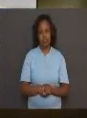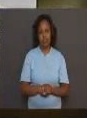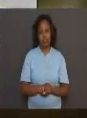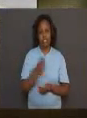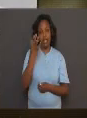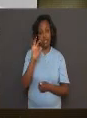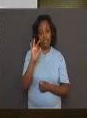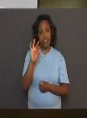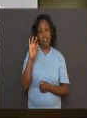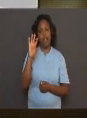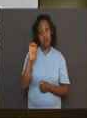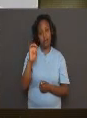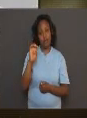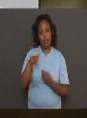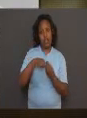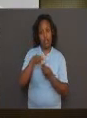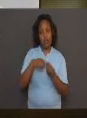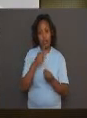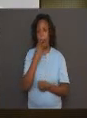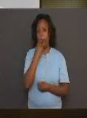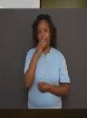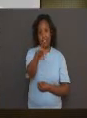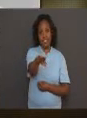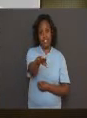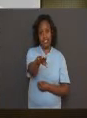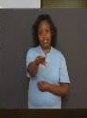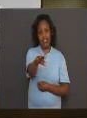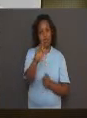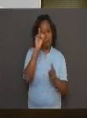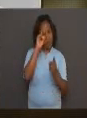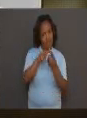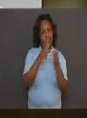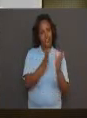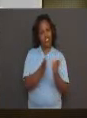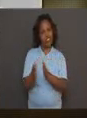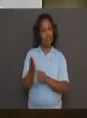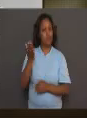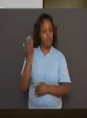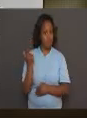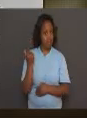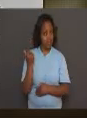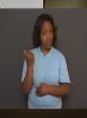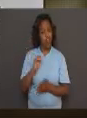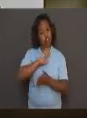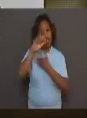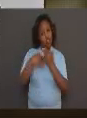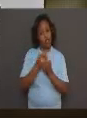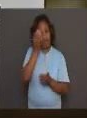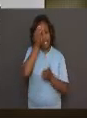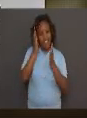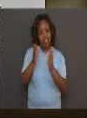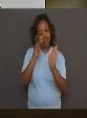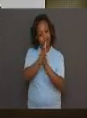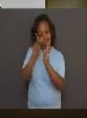In the 1940s, Adolf Hitler developed a plan to eliminate all of the Jewish